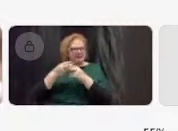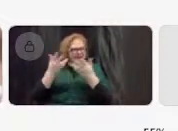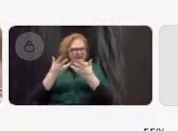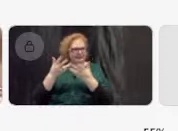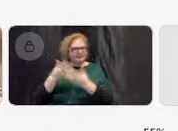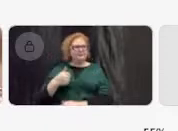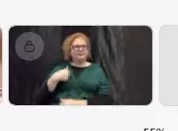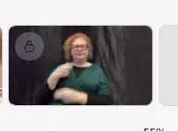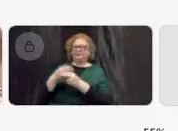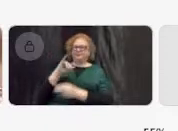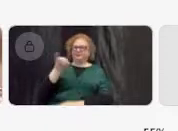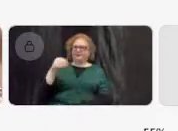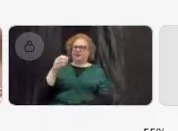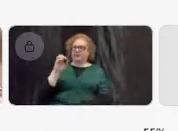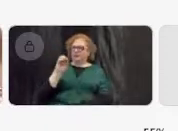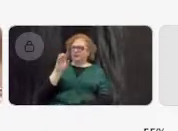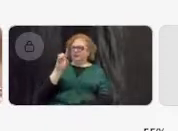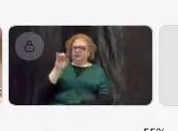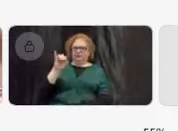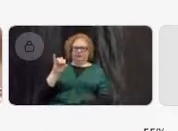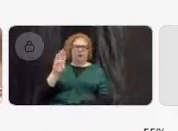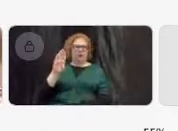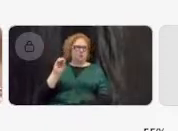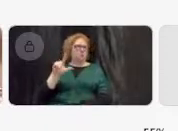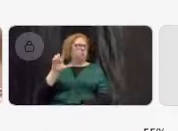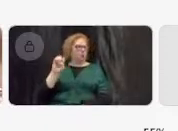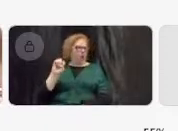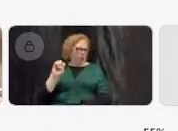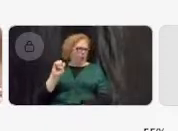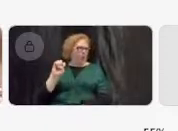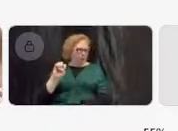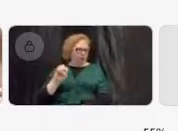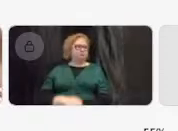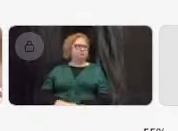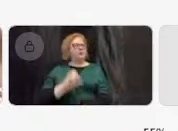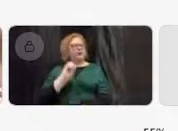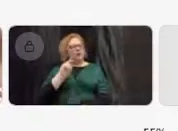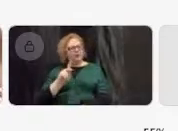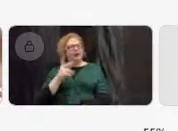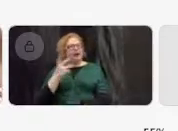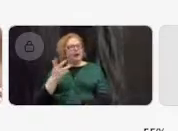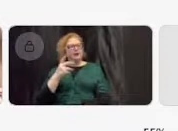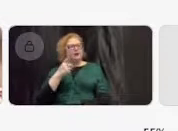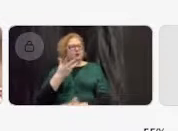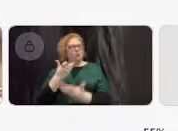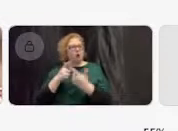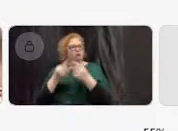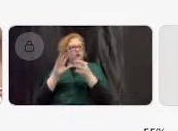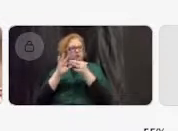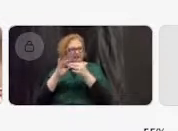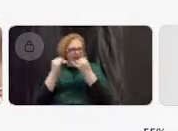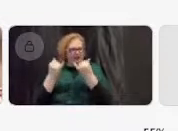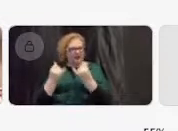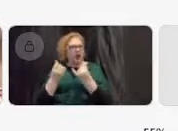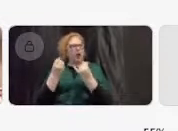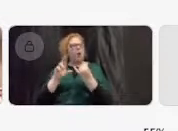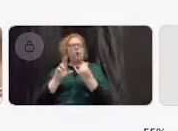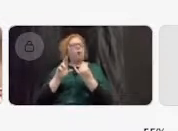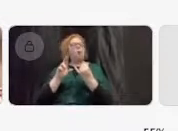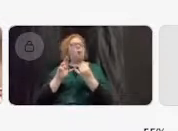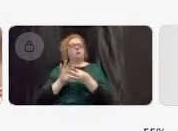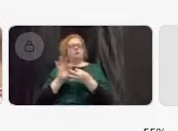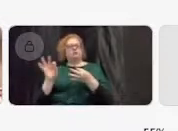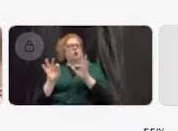My name is Jody Bowl. Okay, all right, madam. Would you like to present now, or would you like to defer your time for